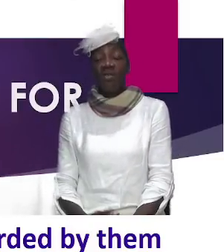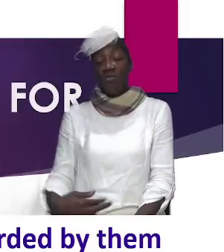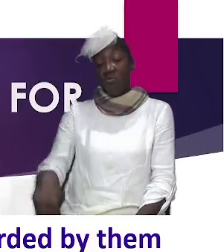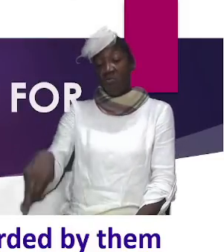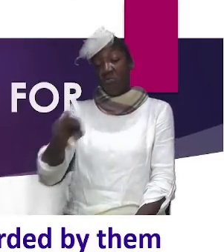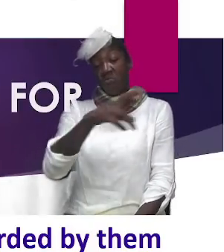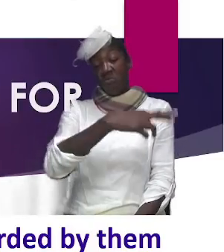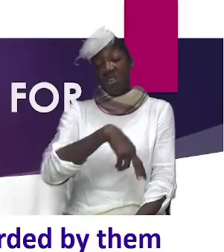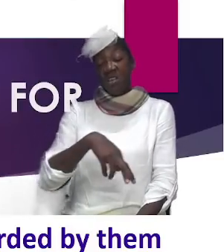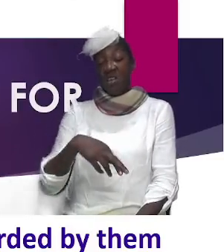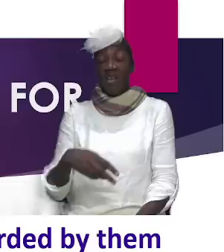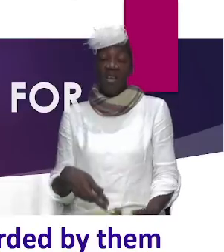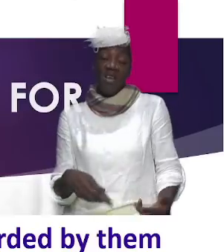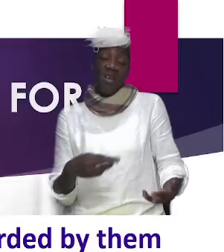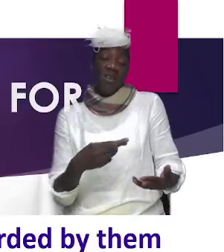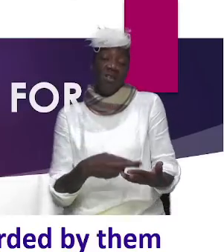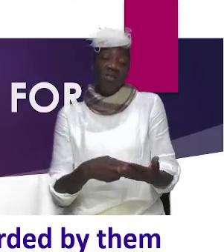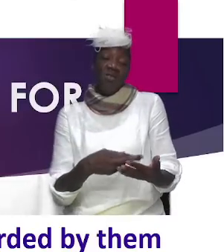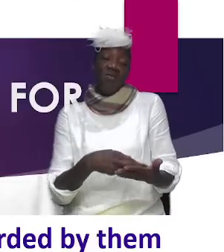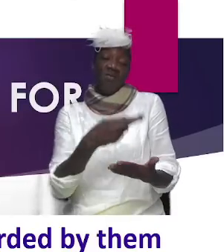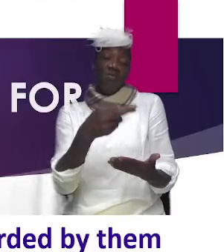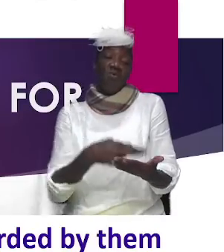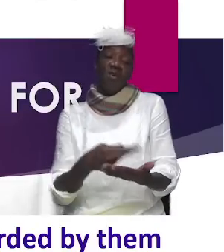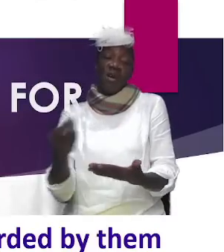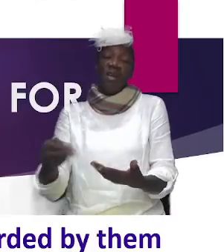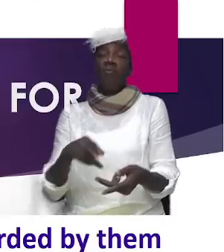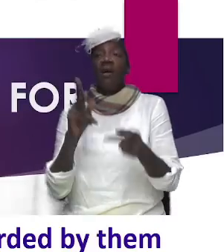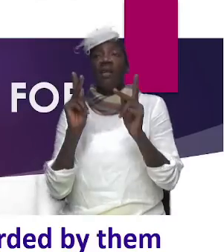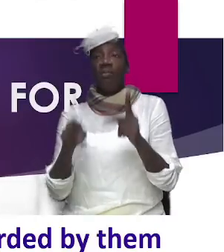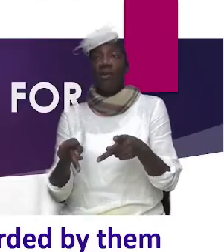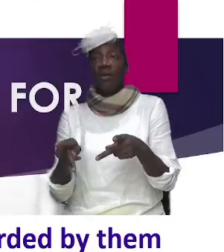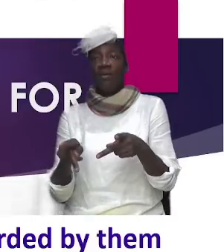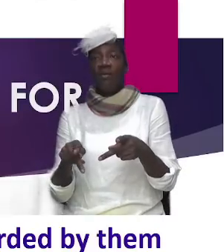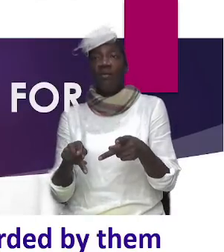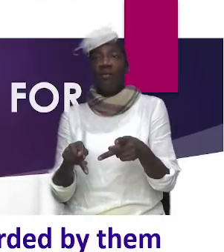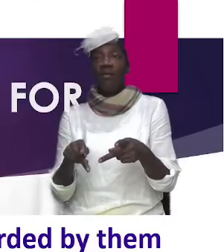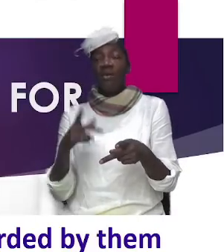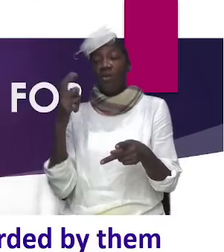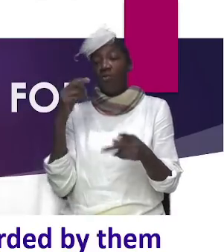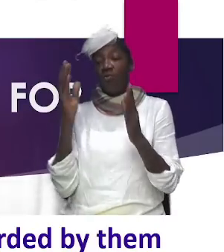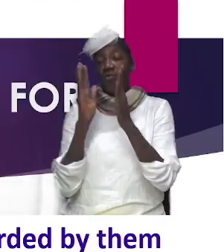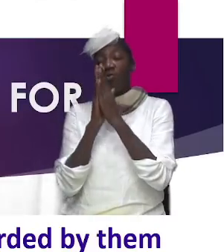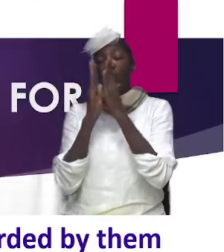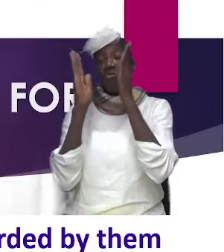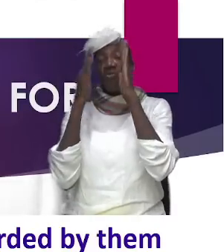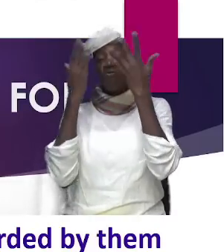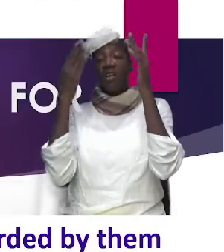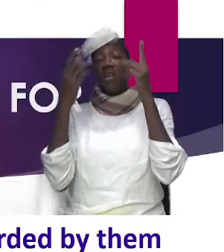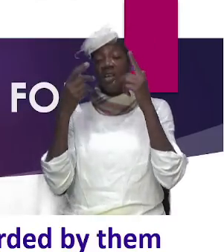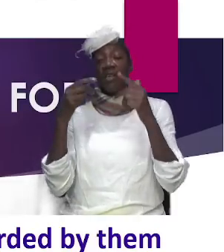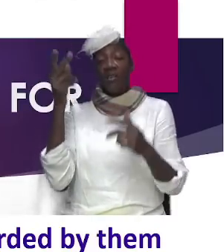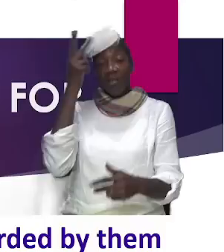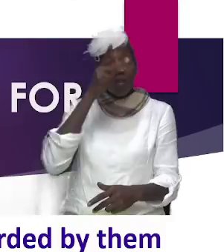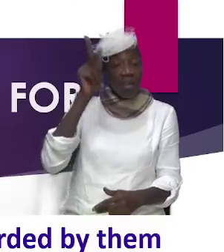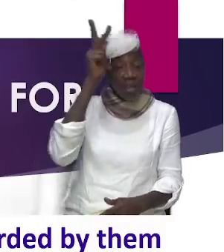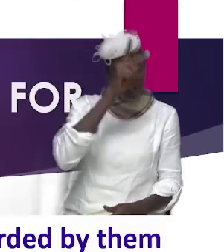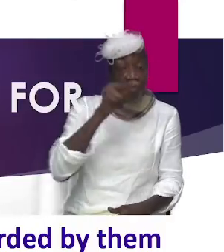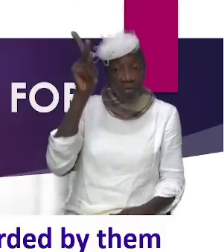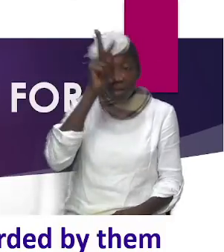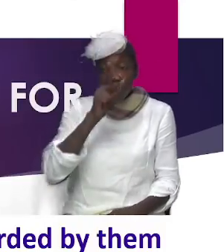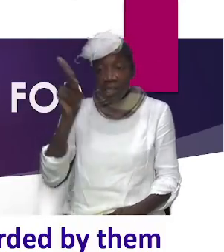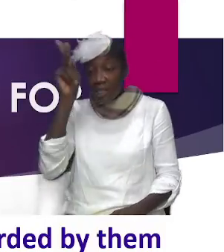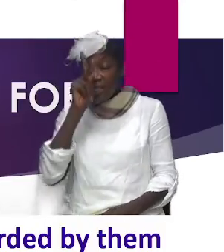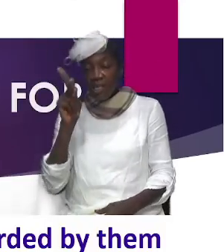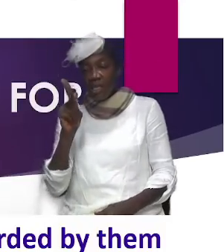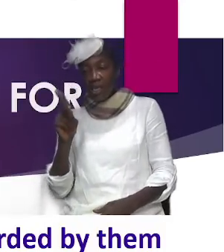rewarded by the person whose praise we seek. It means that if we're